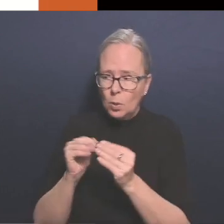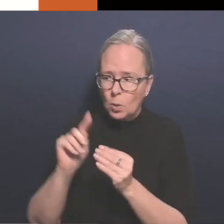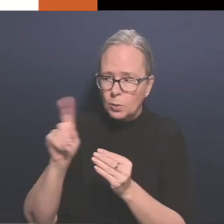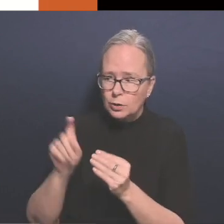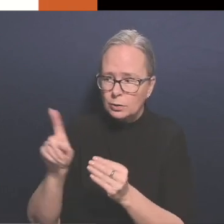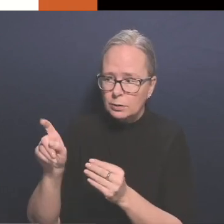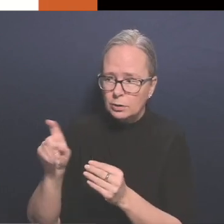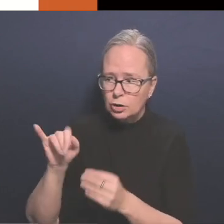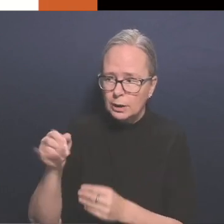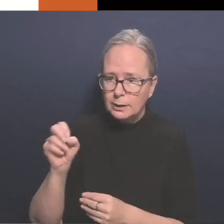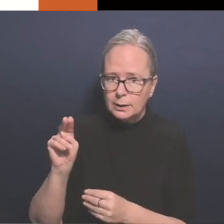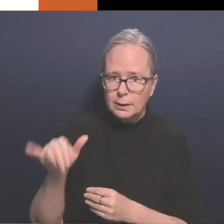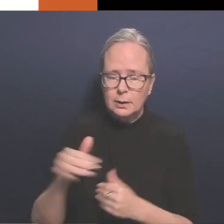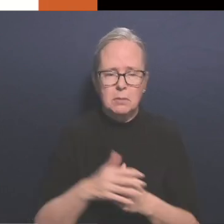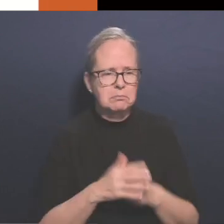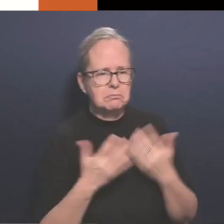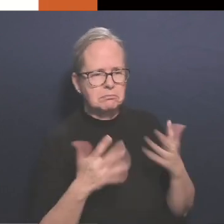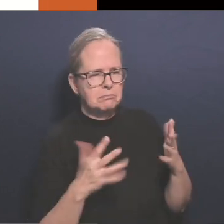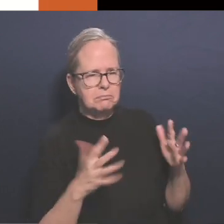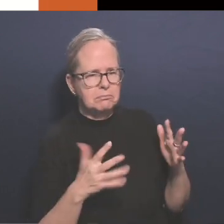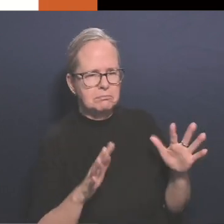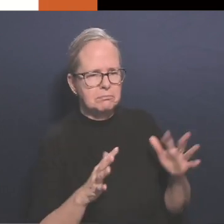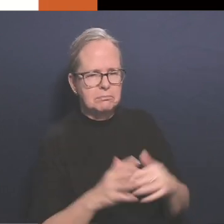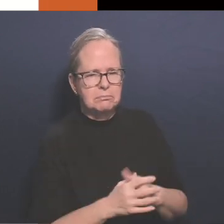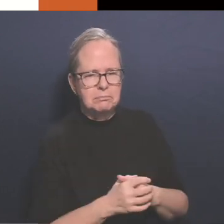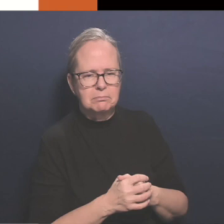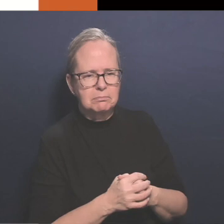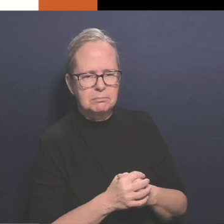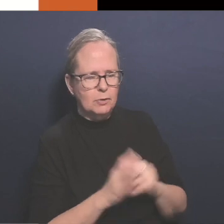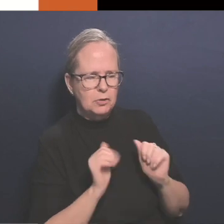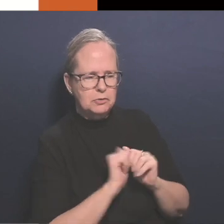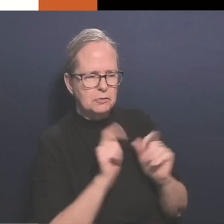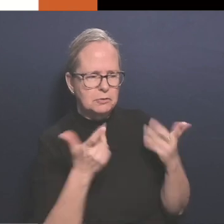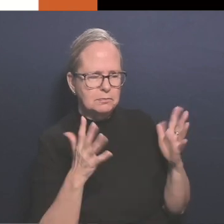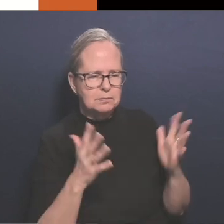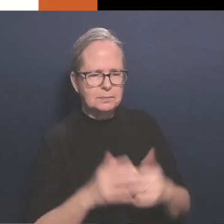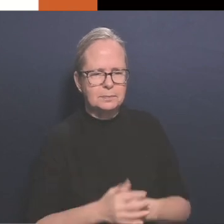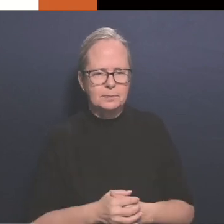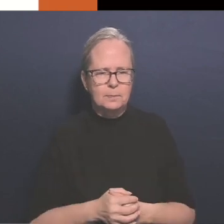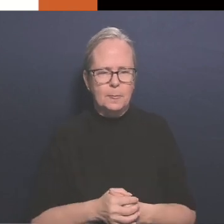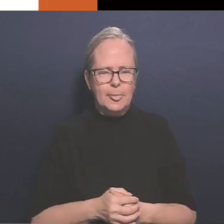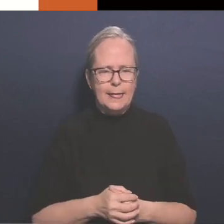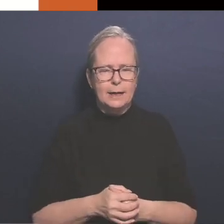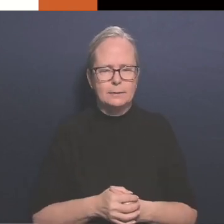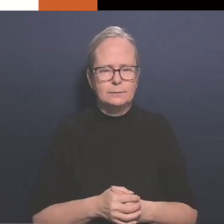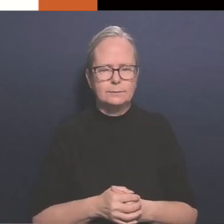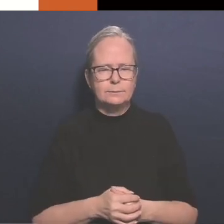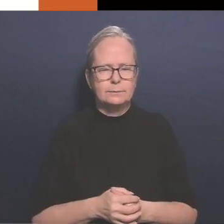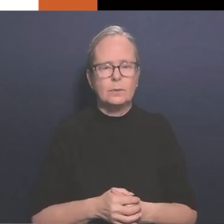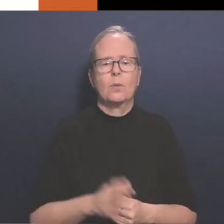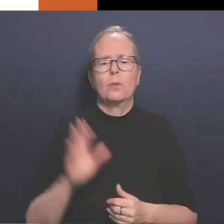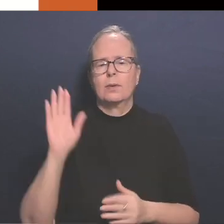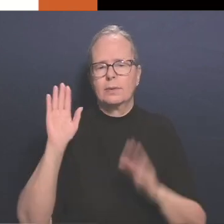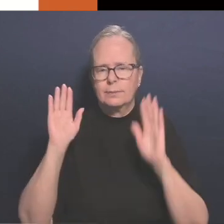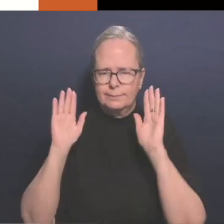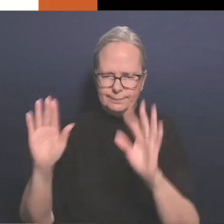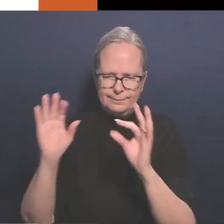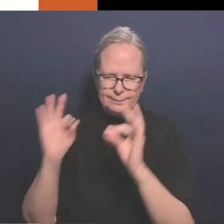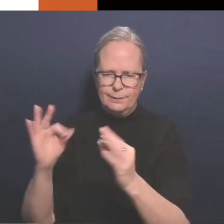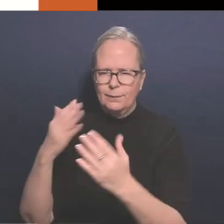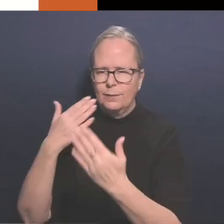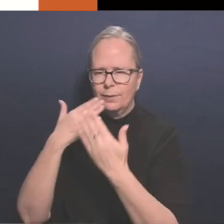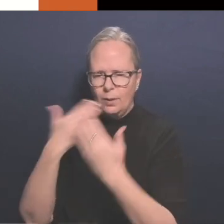survey if you'd like to complete that as you go through the tools. So again, on behalf of David, Jenny, and